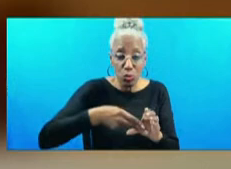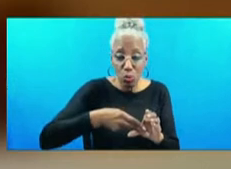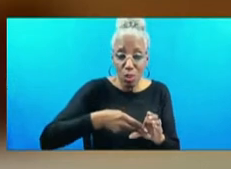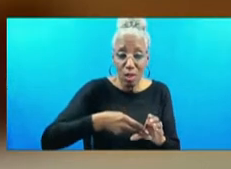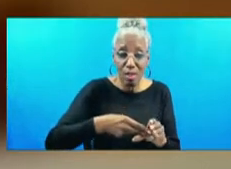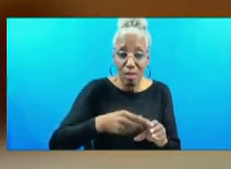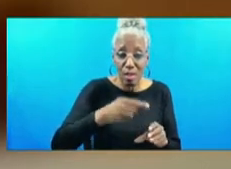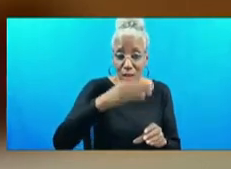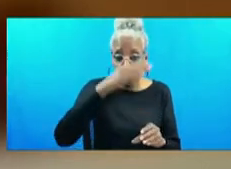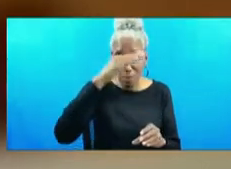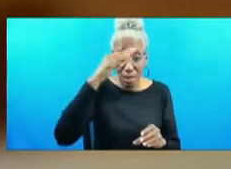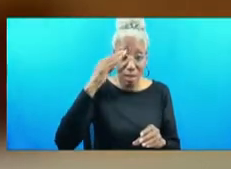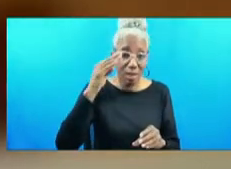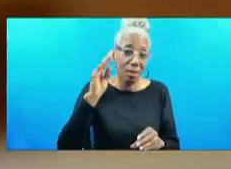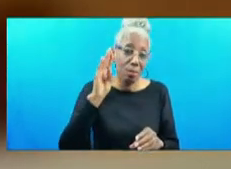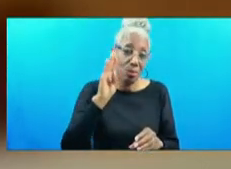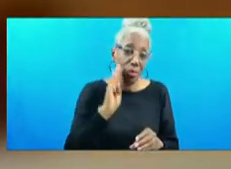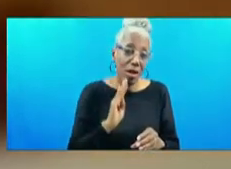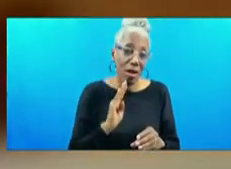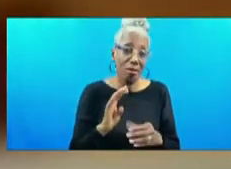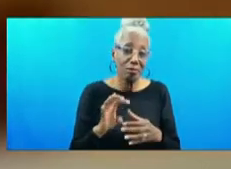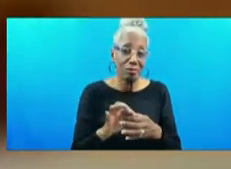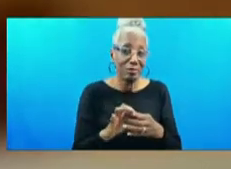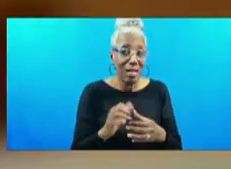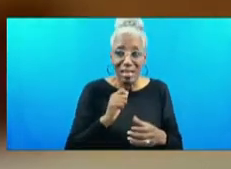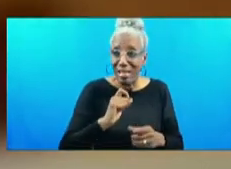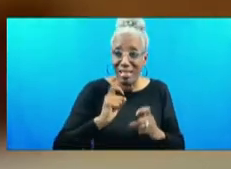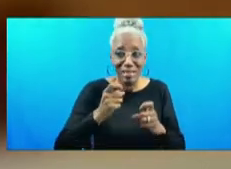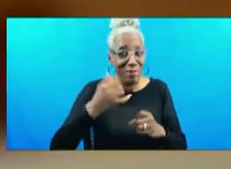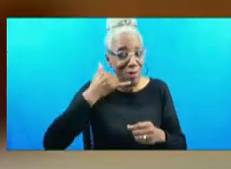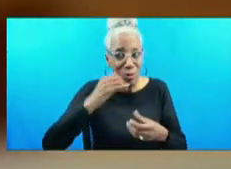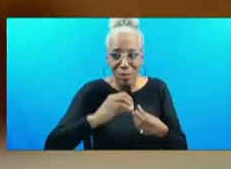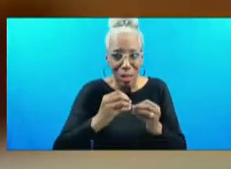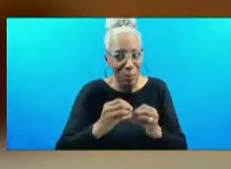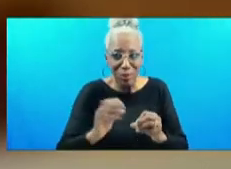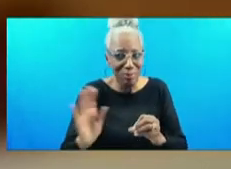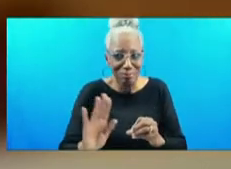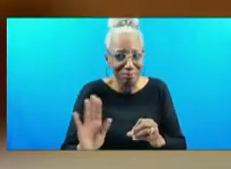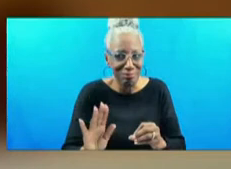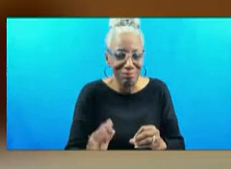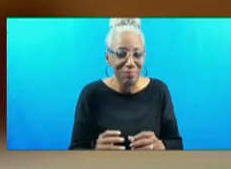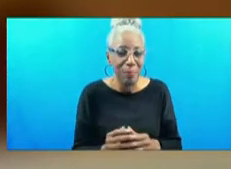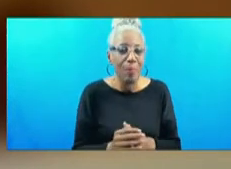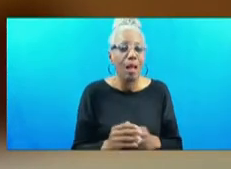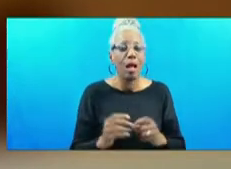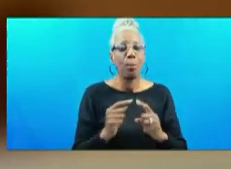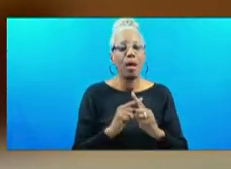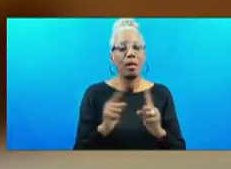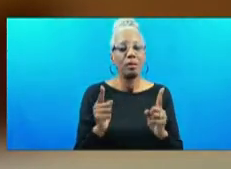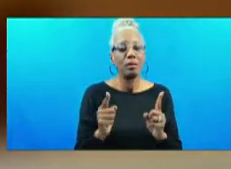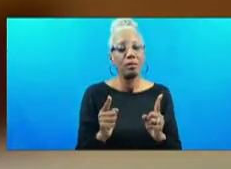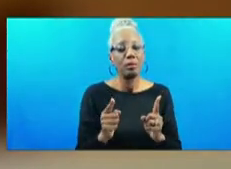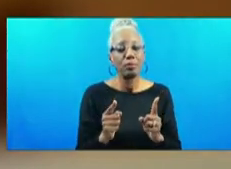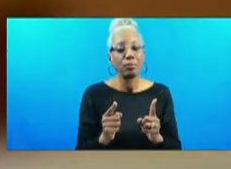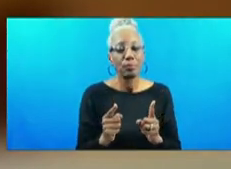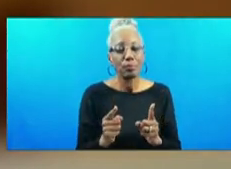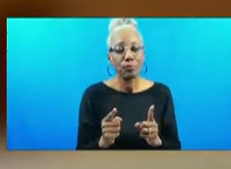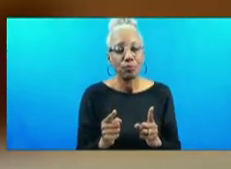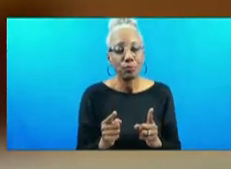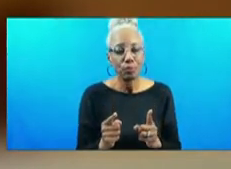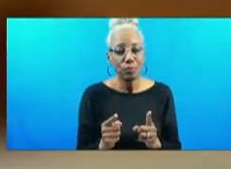I'm not going to give you my phone number because I won't be able to answer your question. But I'm not sure what to do.